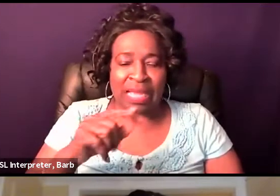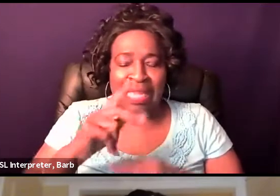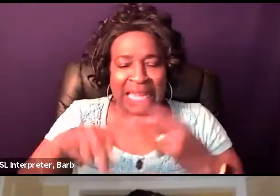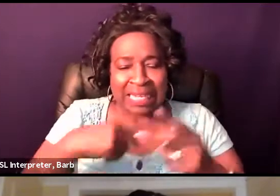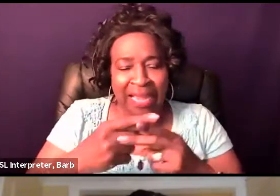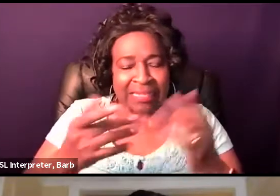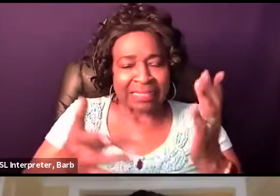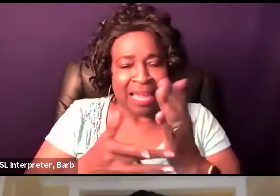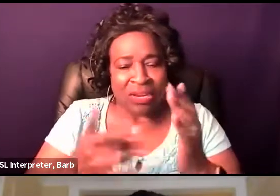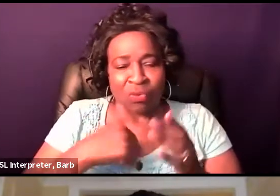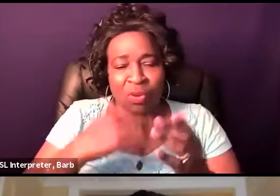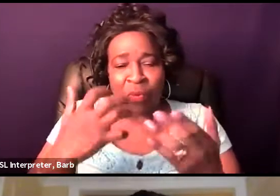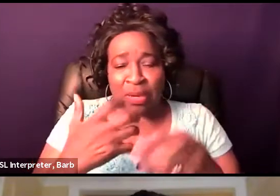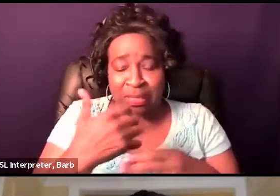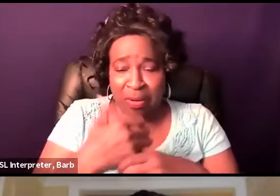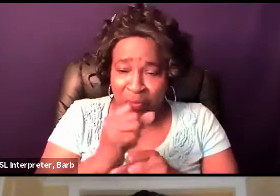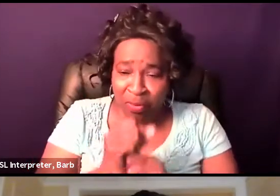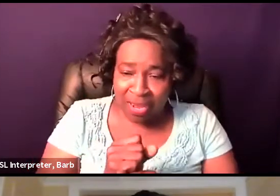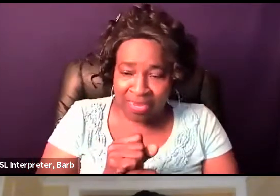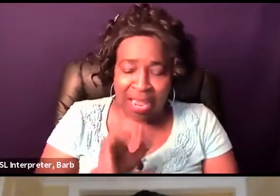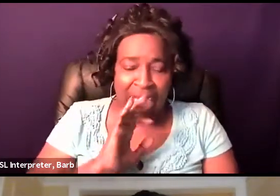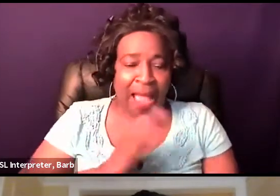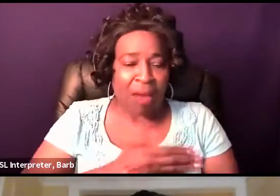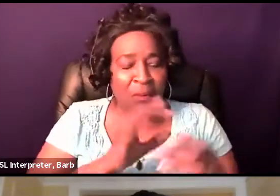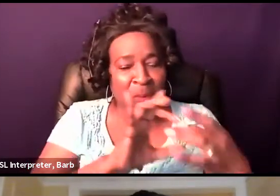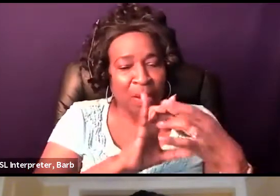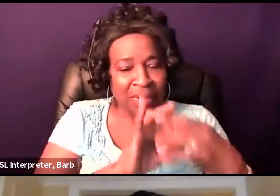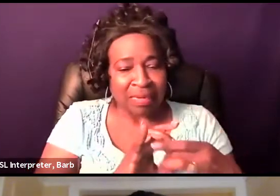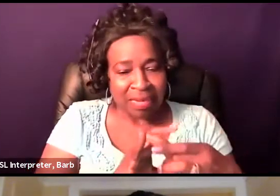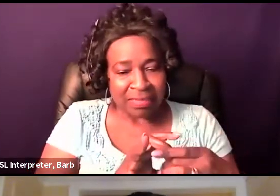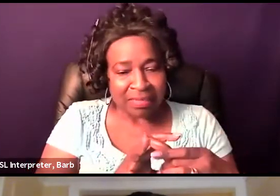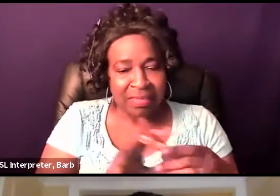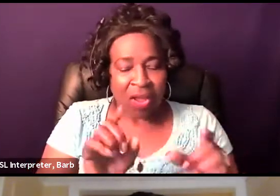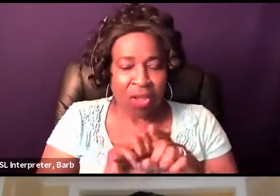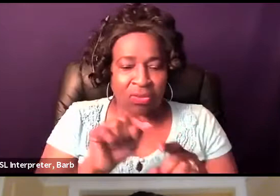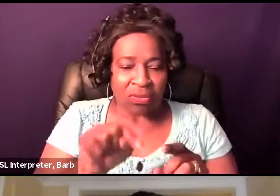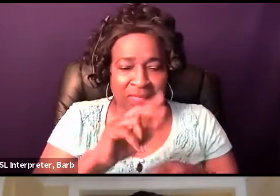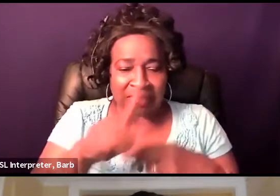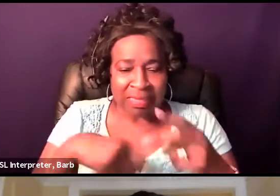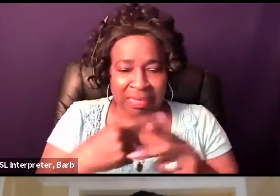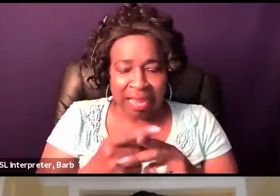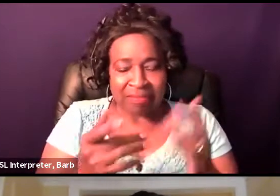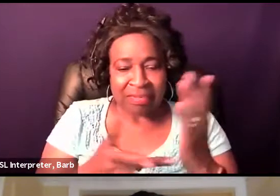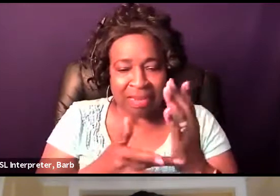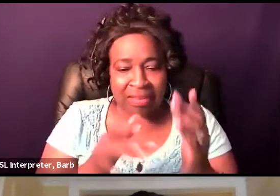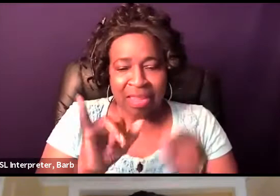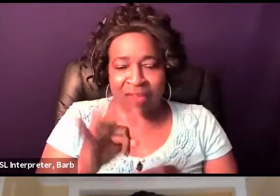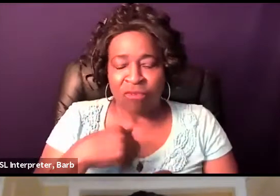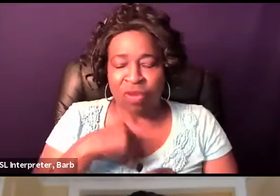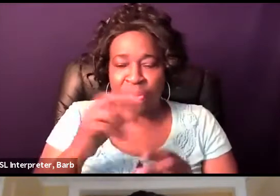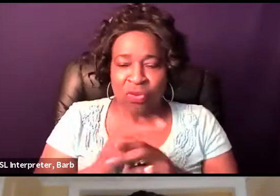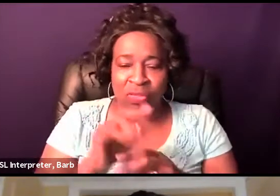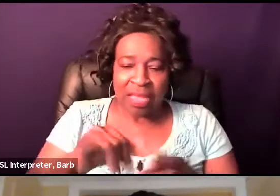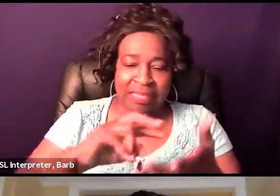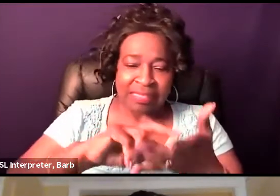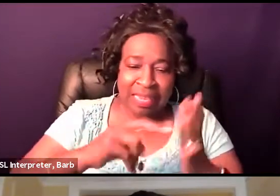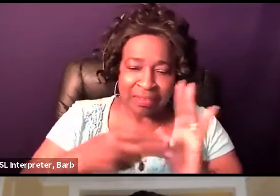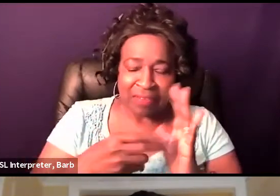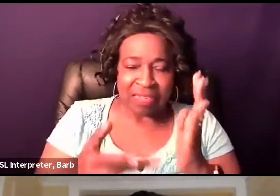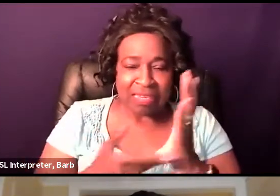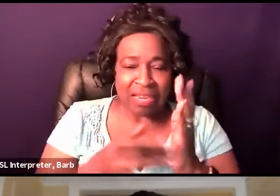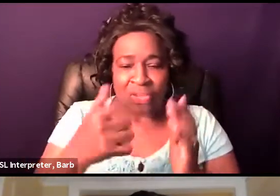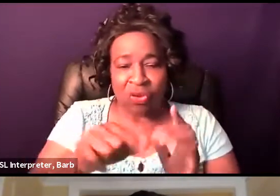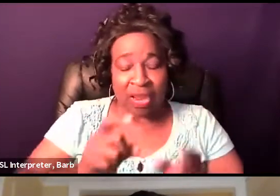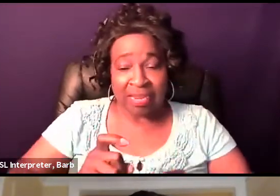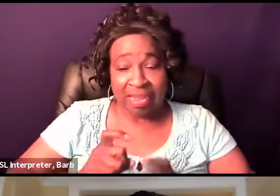to create, our relationships are also a form of technology, right? If we're using that definition of technology that you all gave